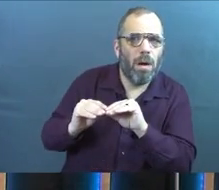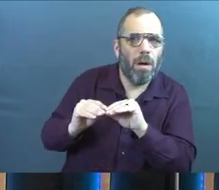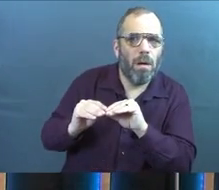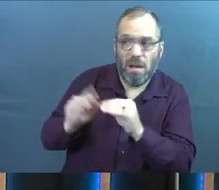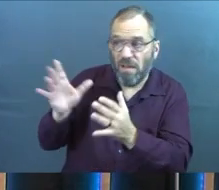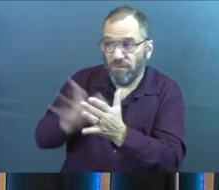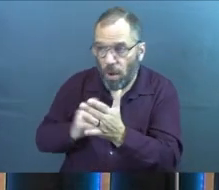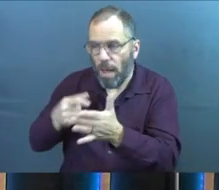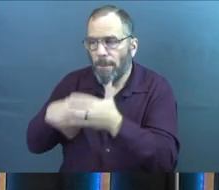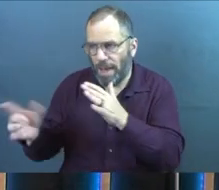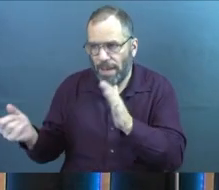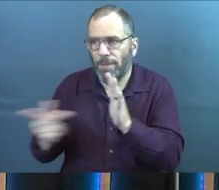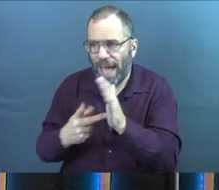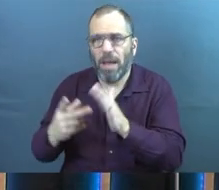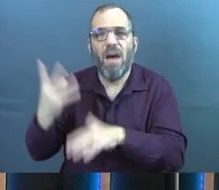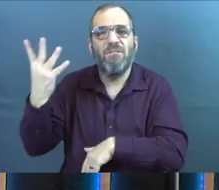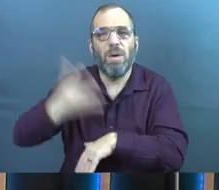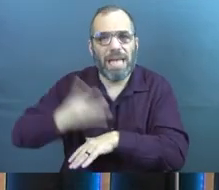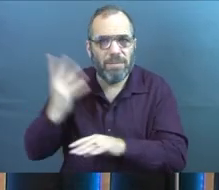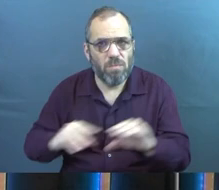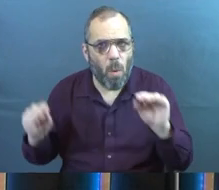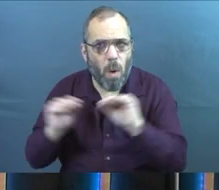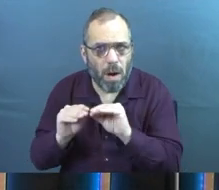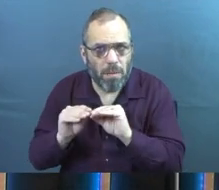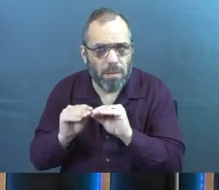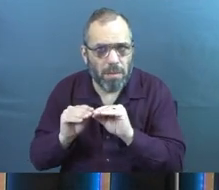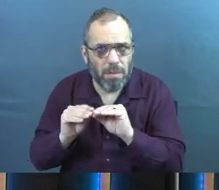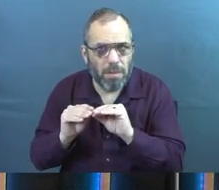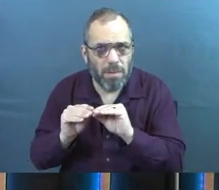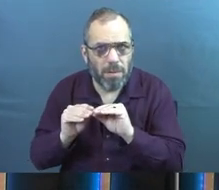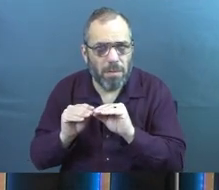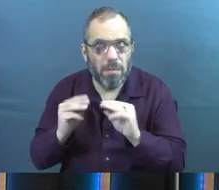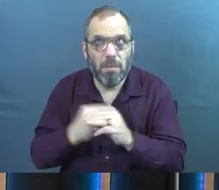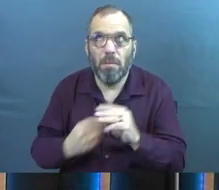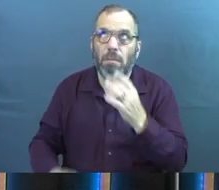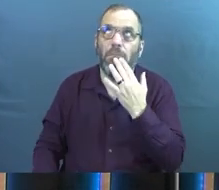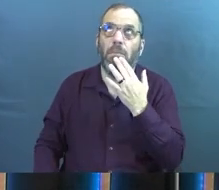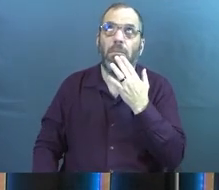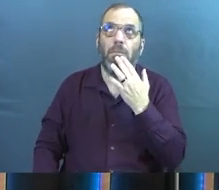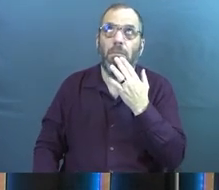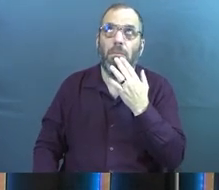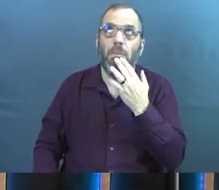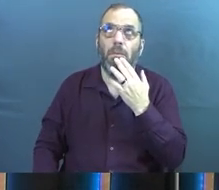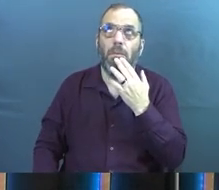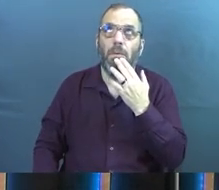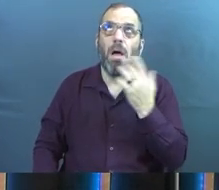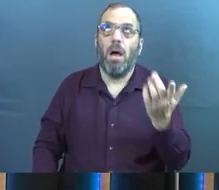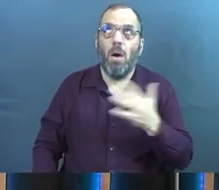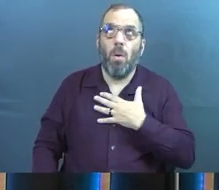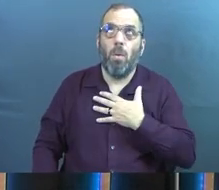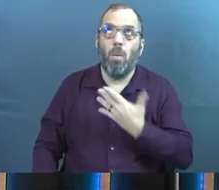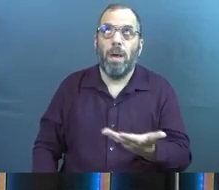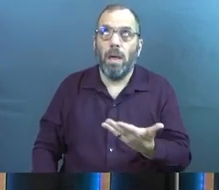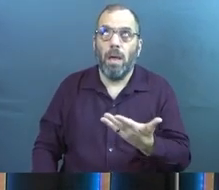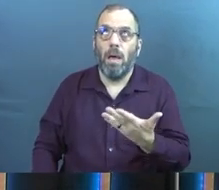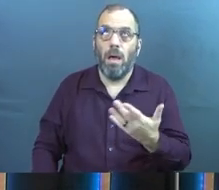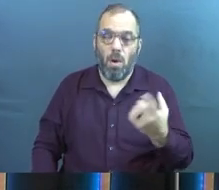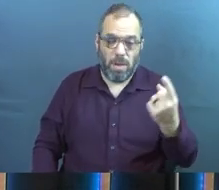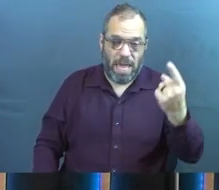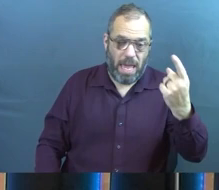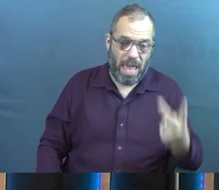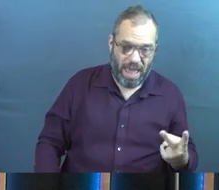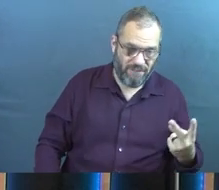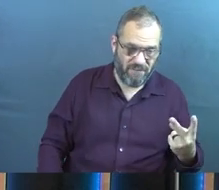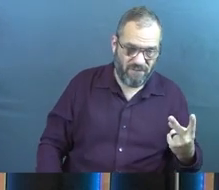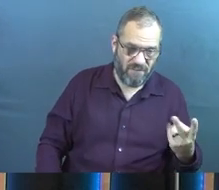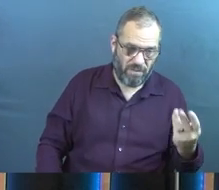to four times over give them money back. So if you do the math, and I'm not good at it, this man is willing to give up over half of